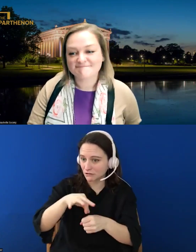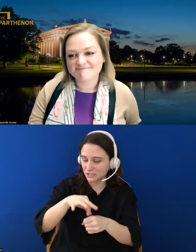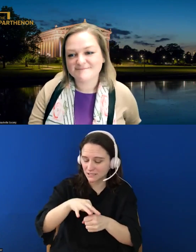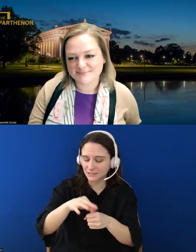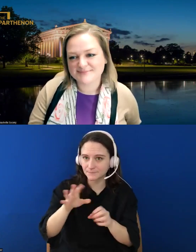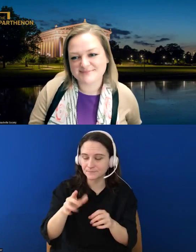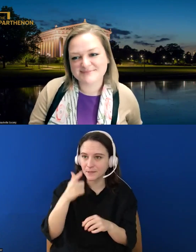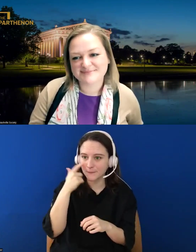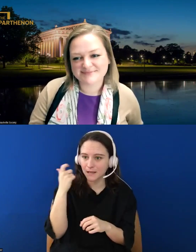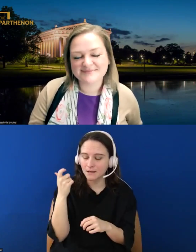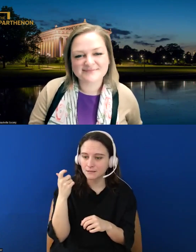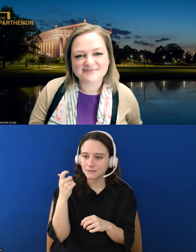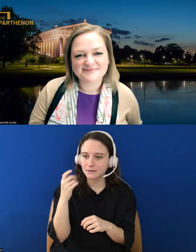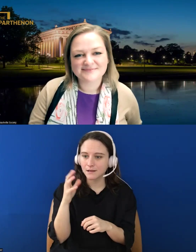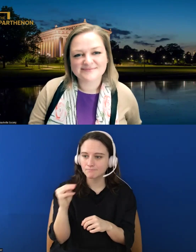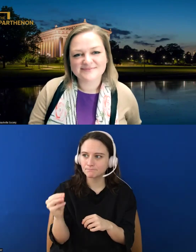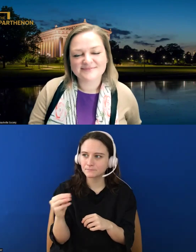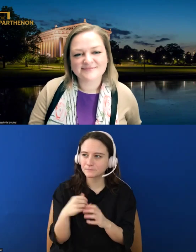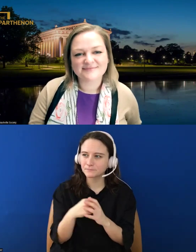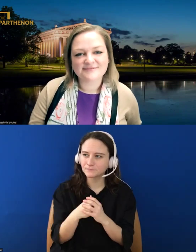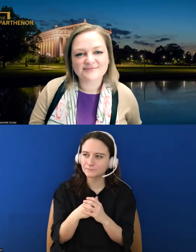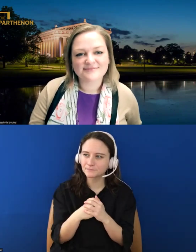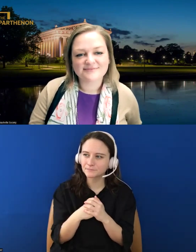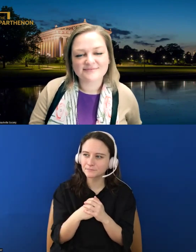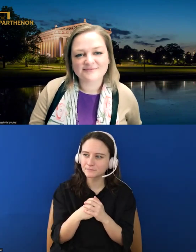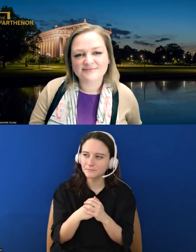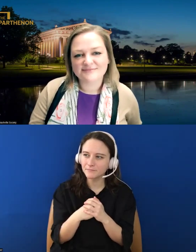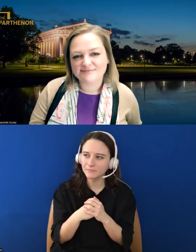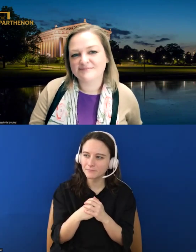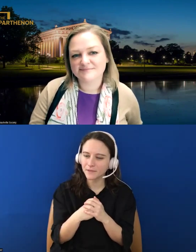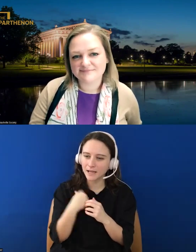because I think that